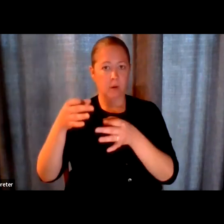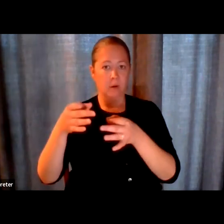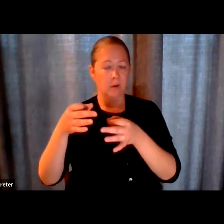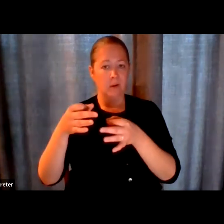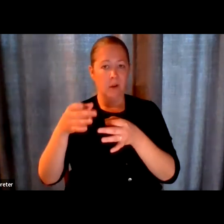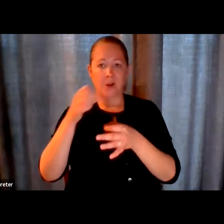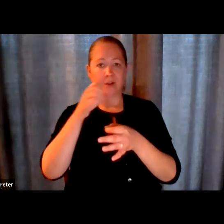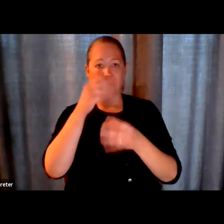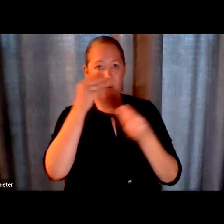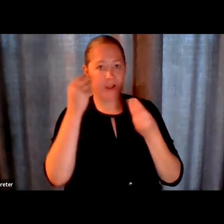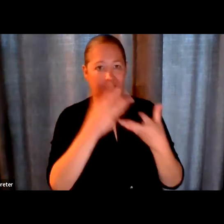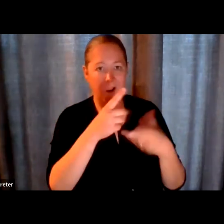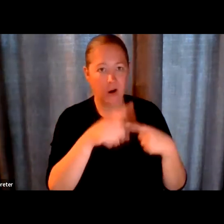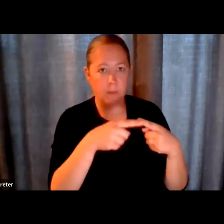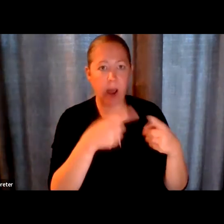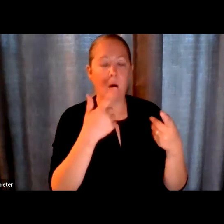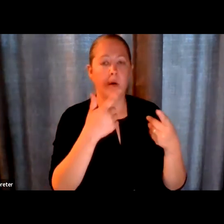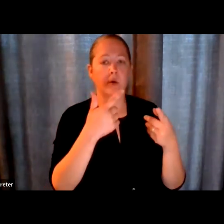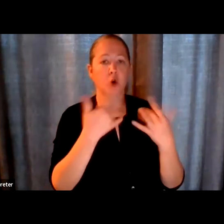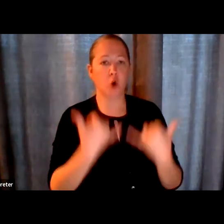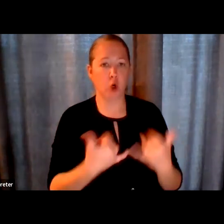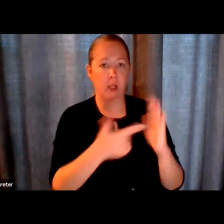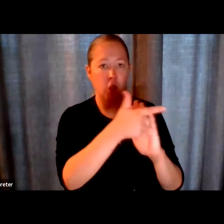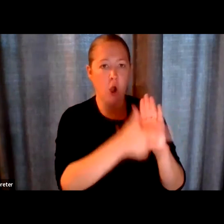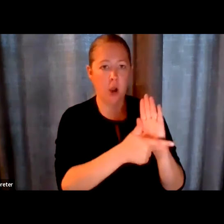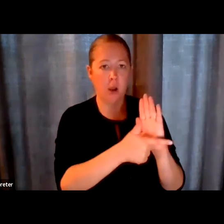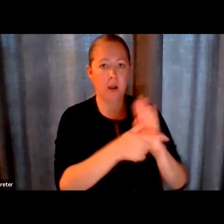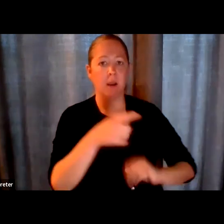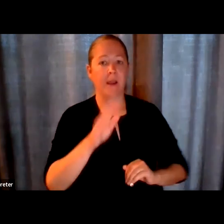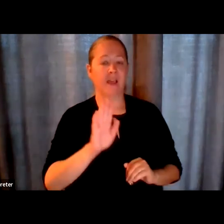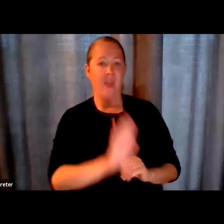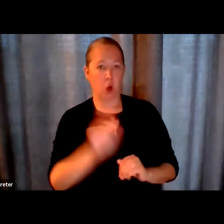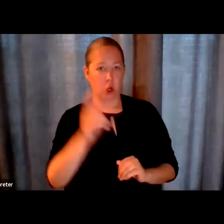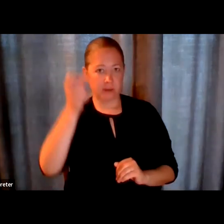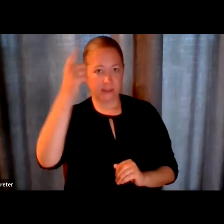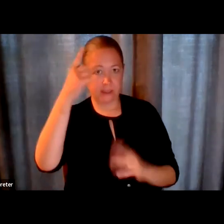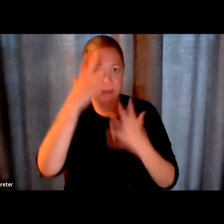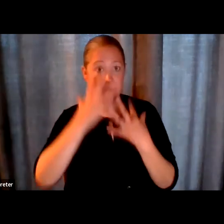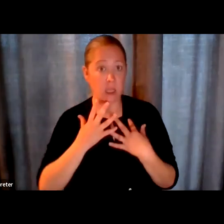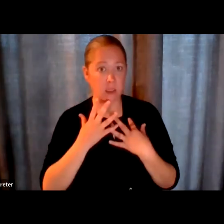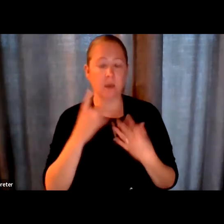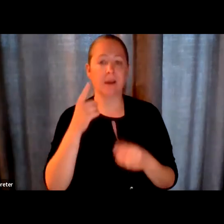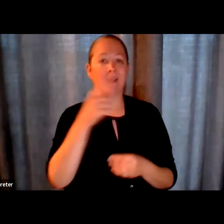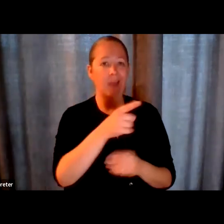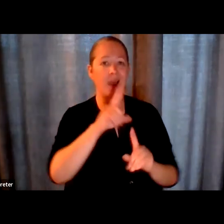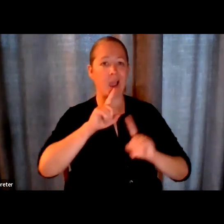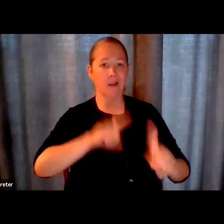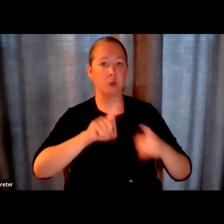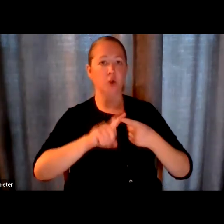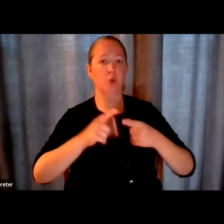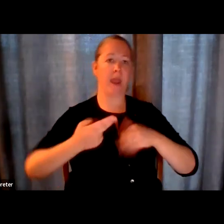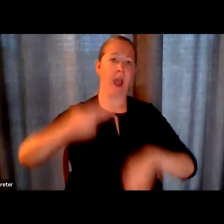current law or what's happened before. Their understanding, sadly, is that they answered to a higher